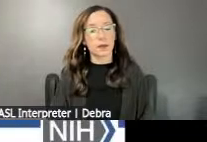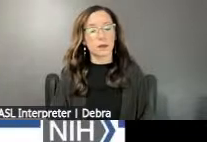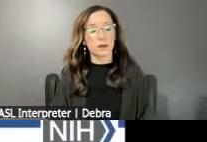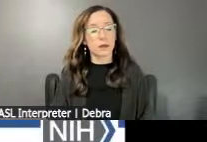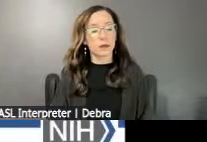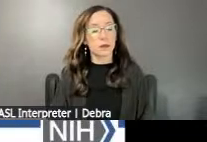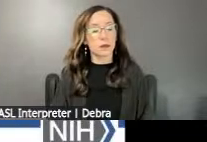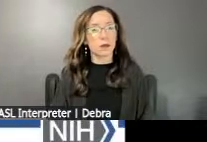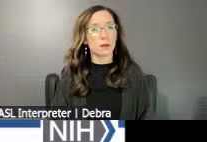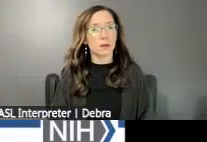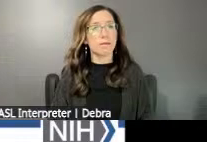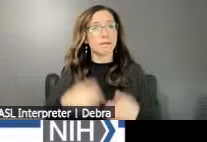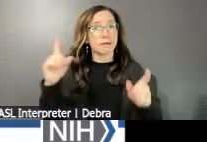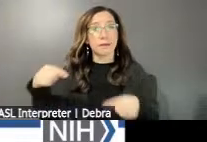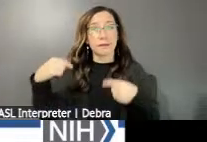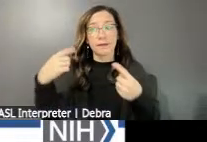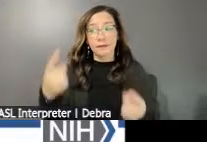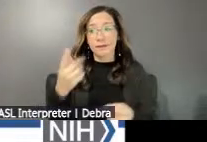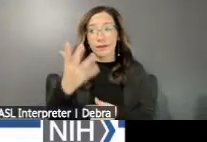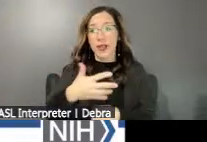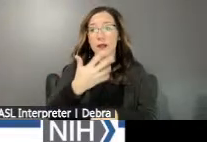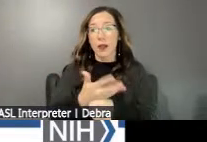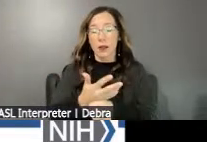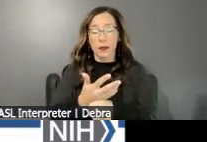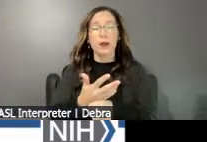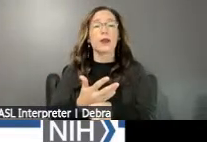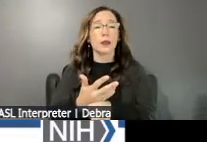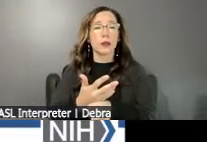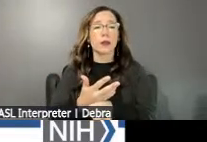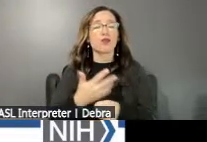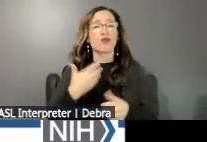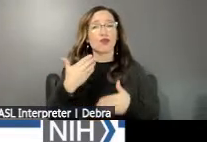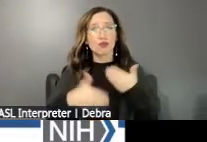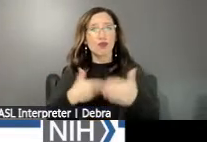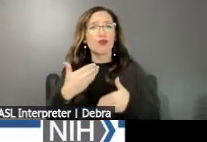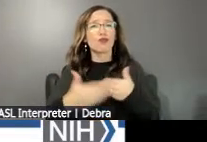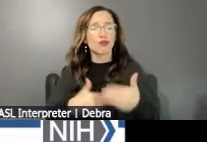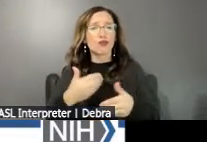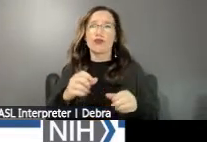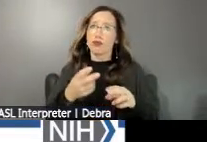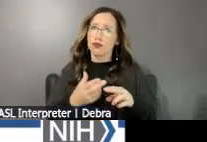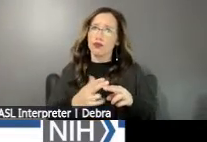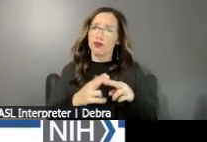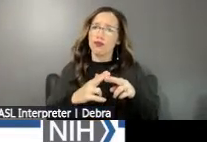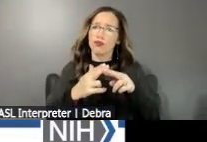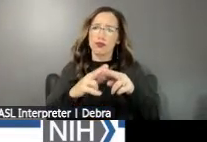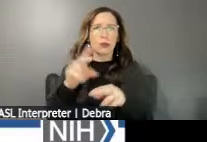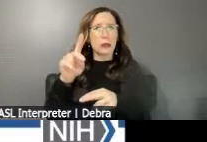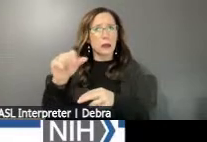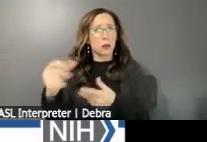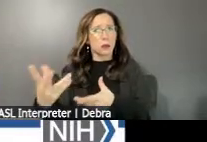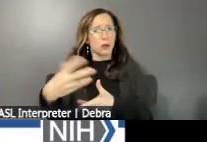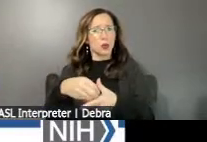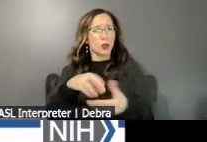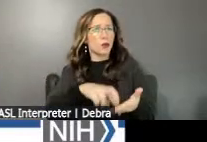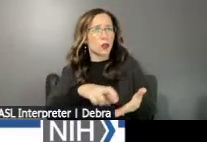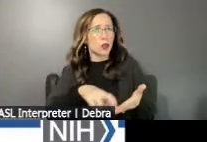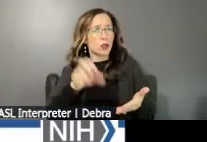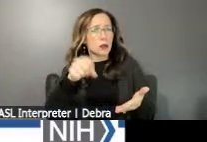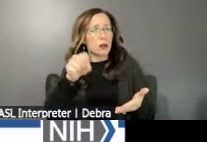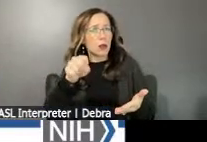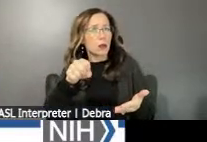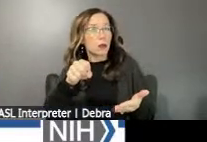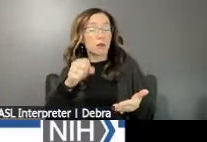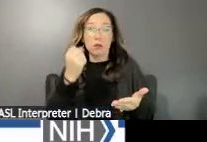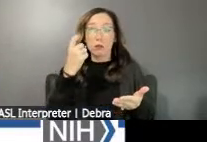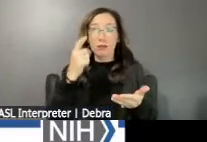Over the past 5 years, momentum has certainly been building around disability inclusive research. A really important